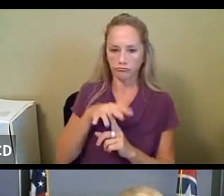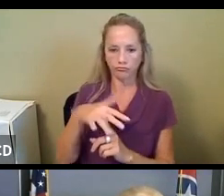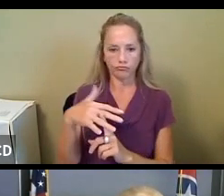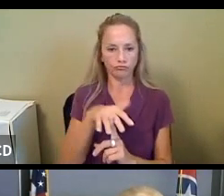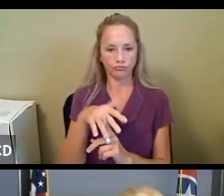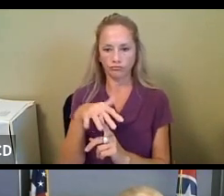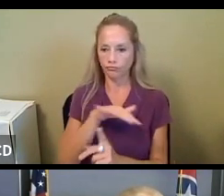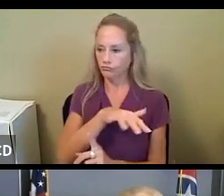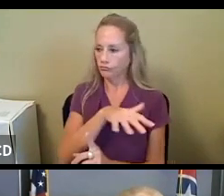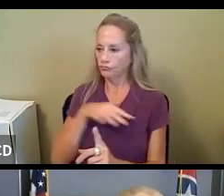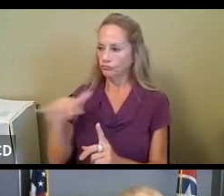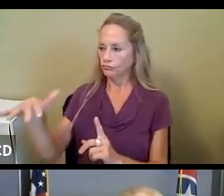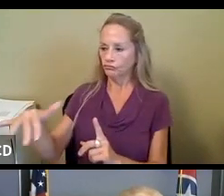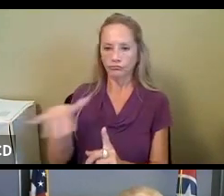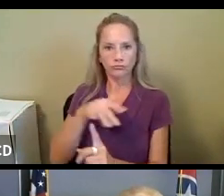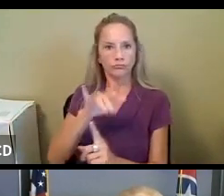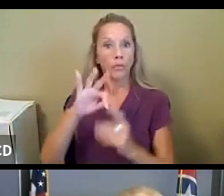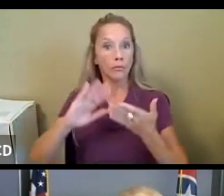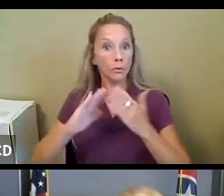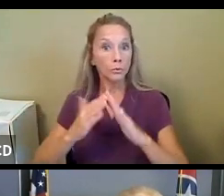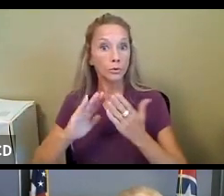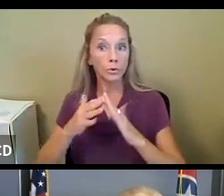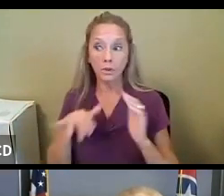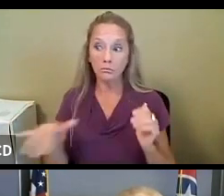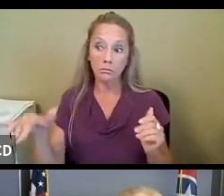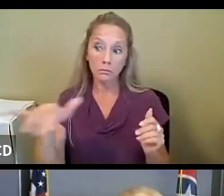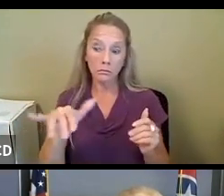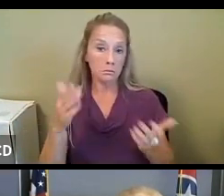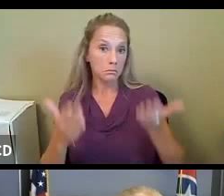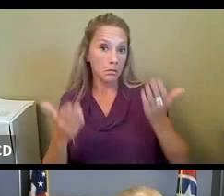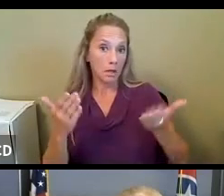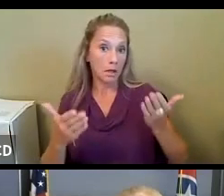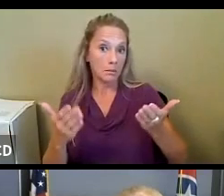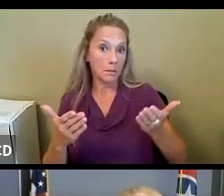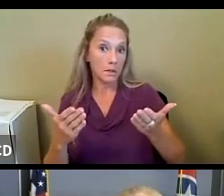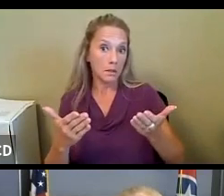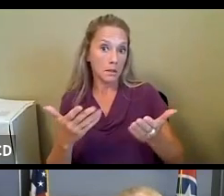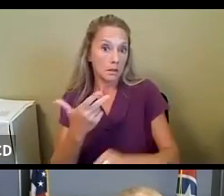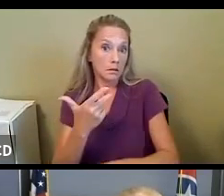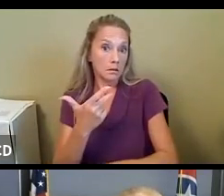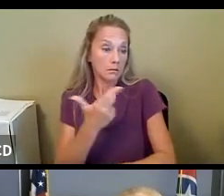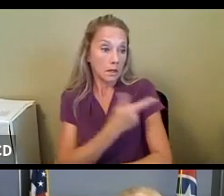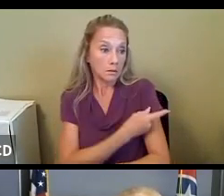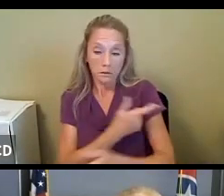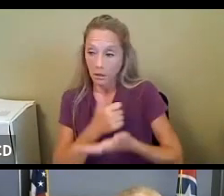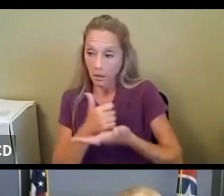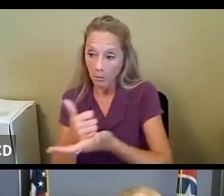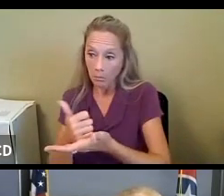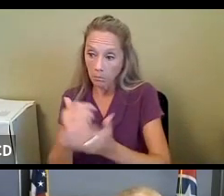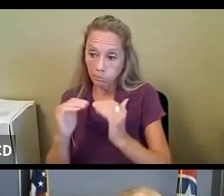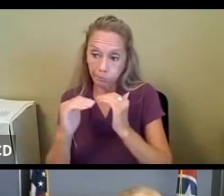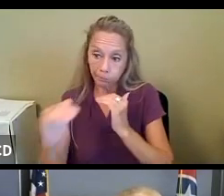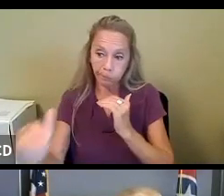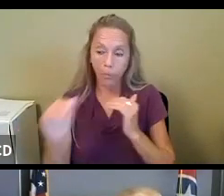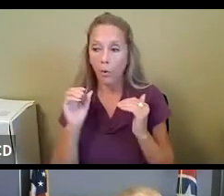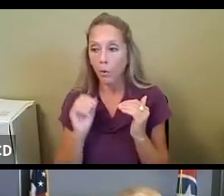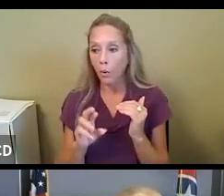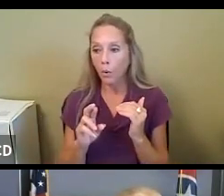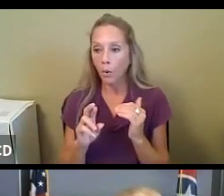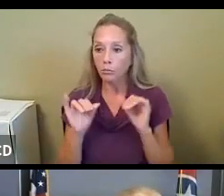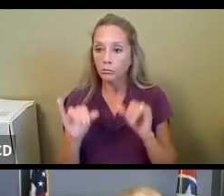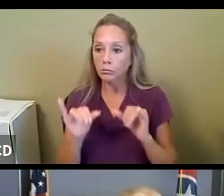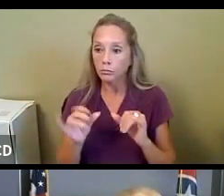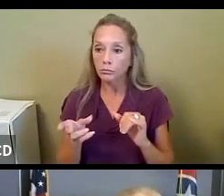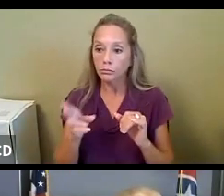you know, I think a vaccine might play a role in that. If our cases stay where they are, you know,